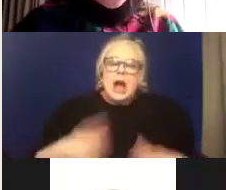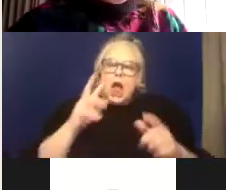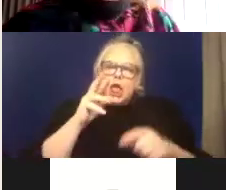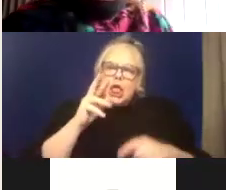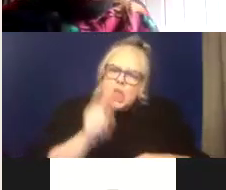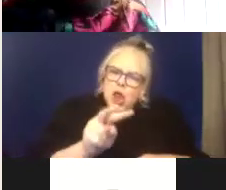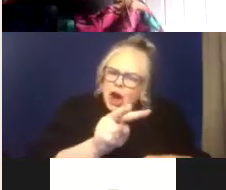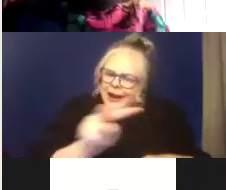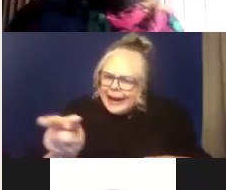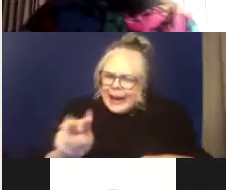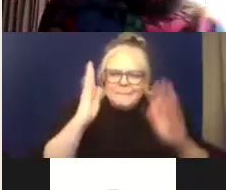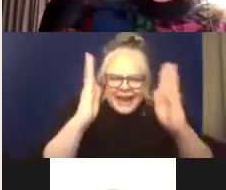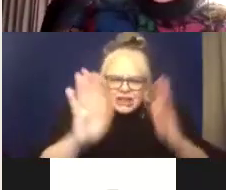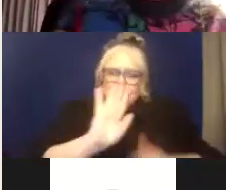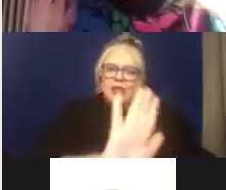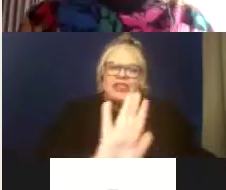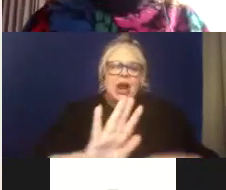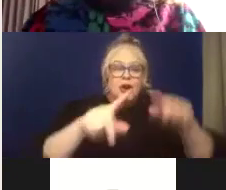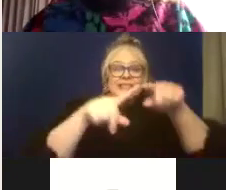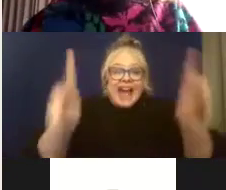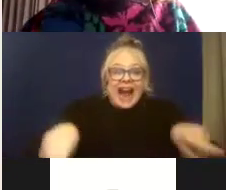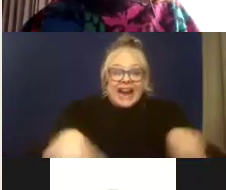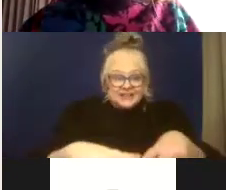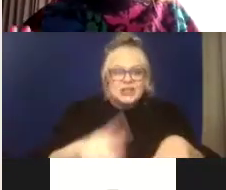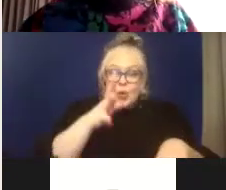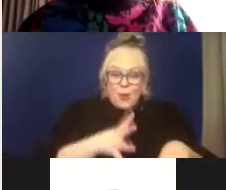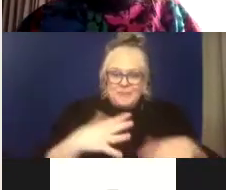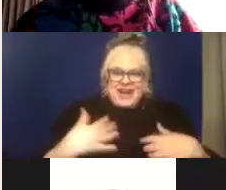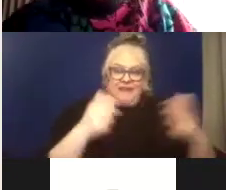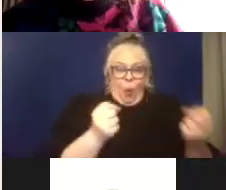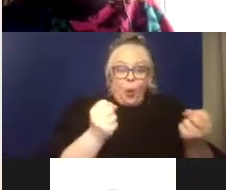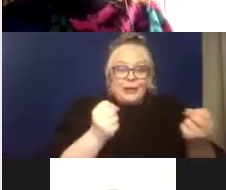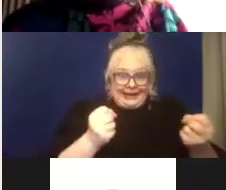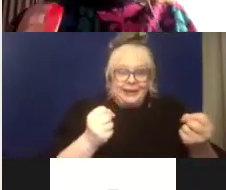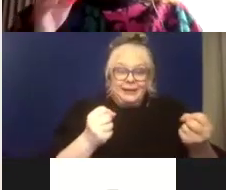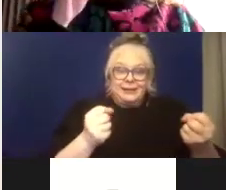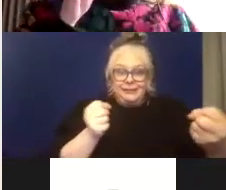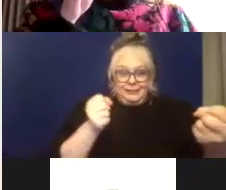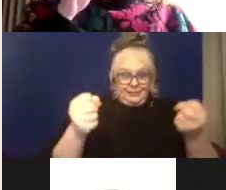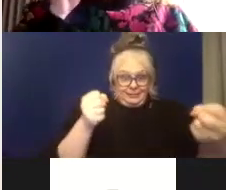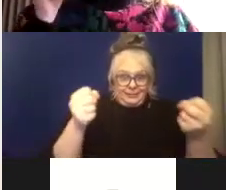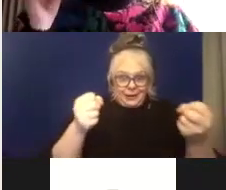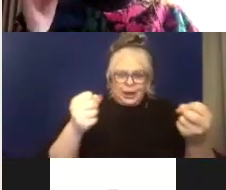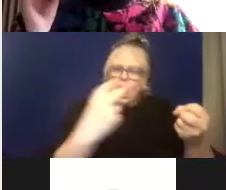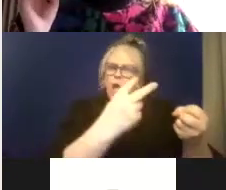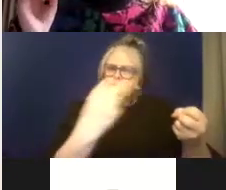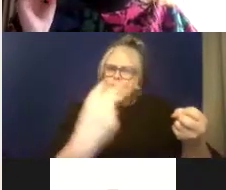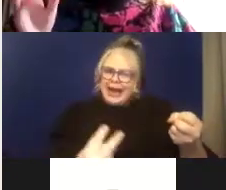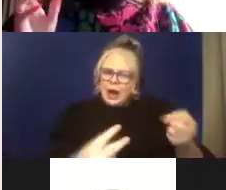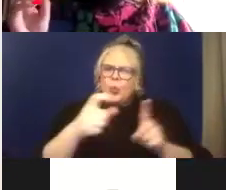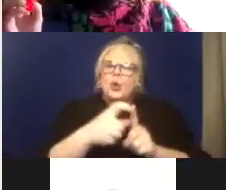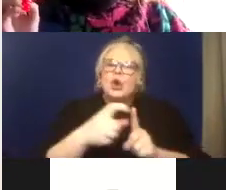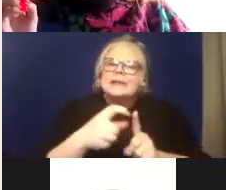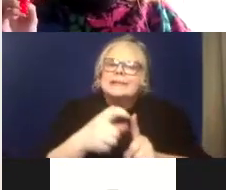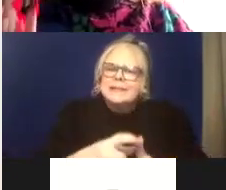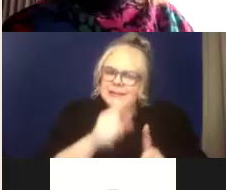sure is what Michaela was so quickly responding to, because that's another one that I think a lot of folks are aware of at this point. AI